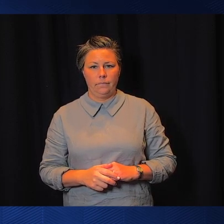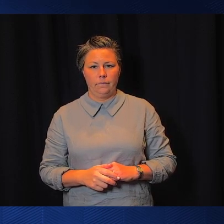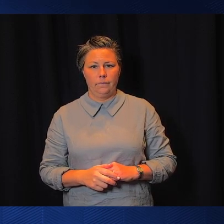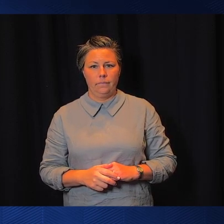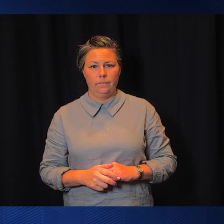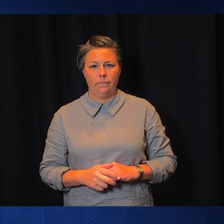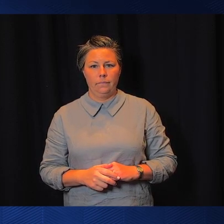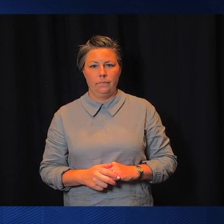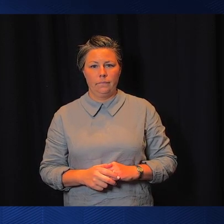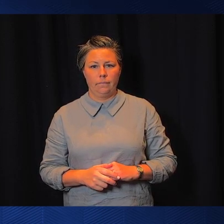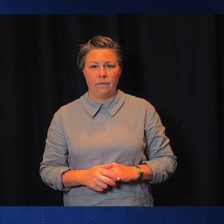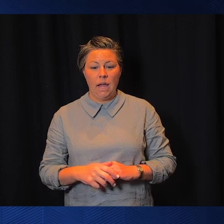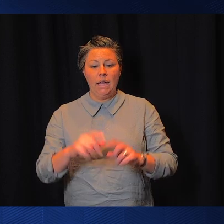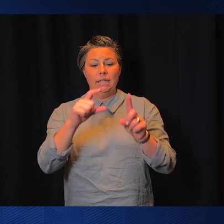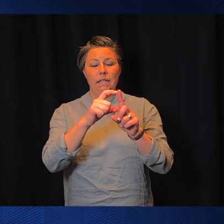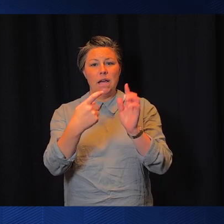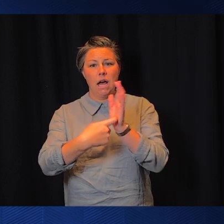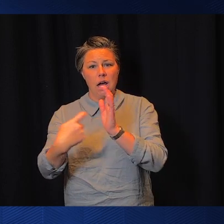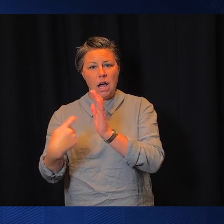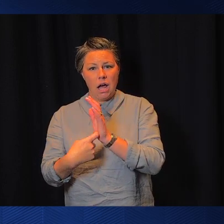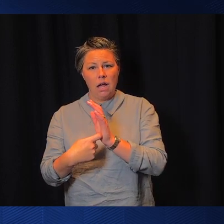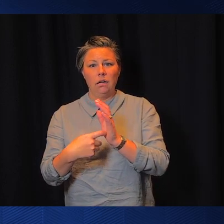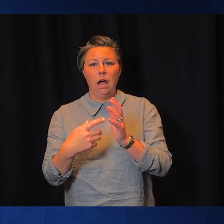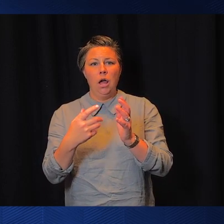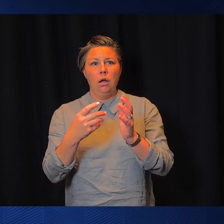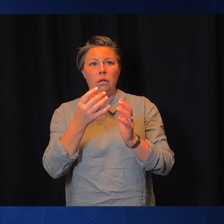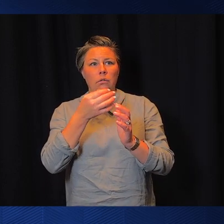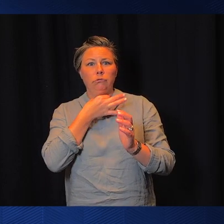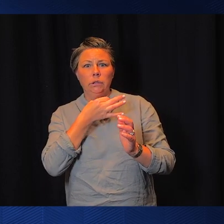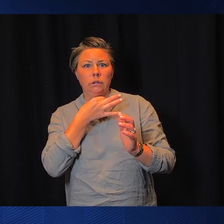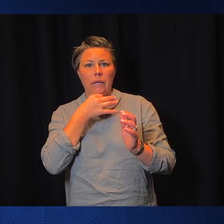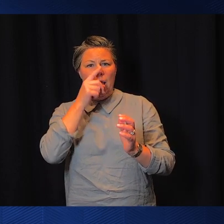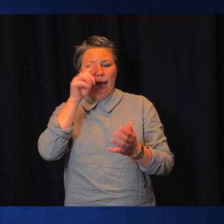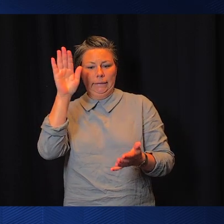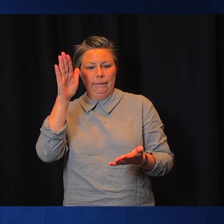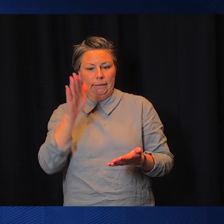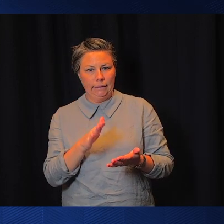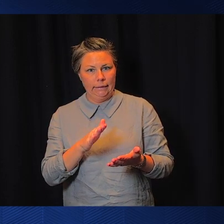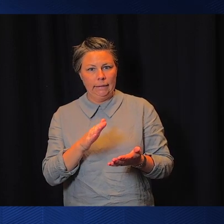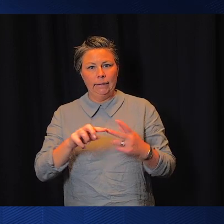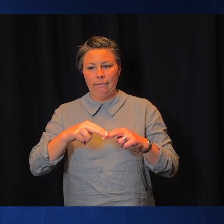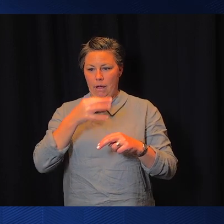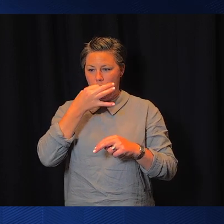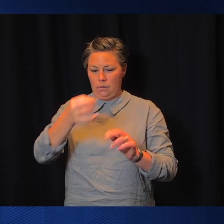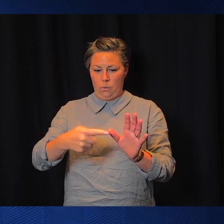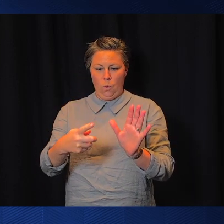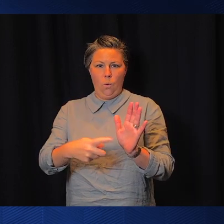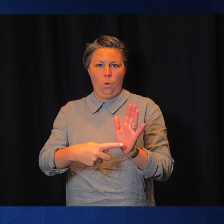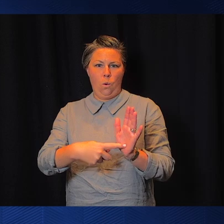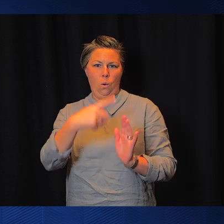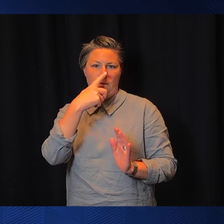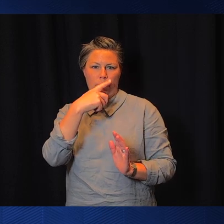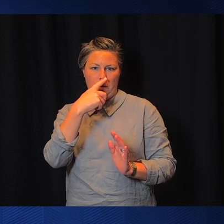disaster can be reduced. Everyone has capacity, strength, and that they can draw on and